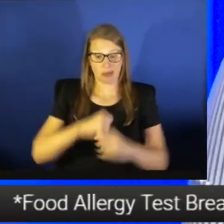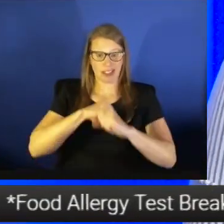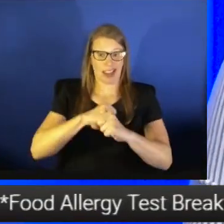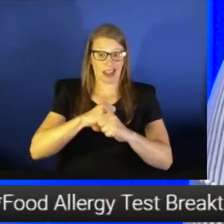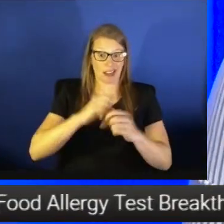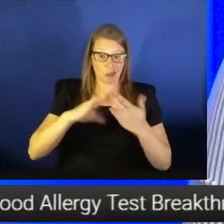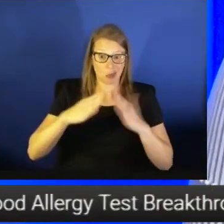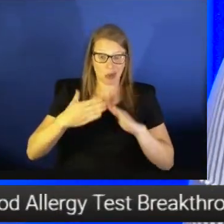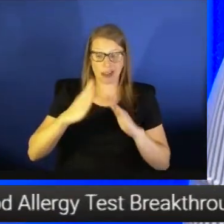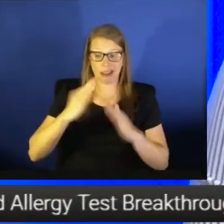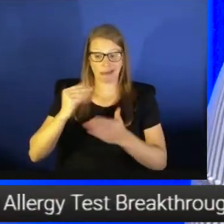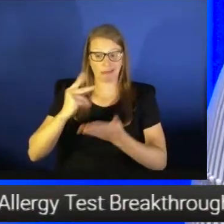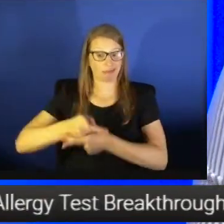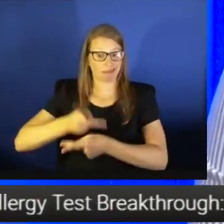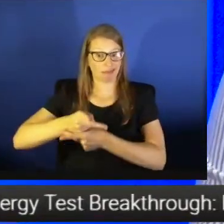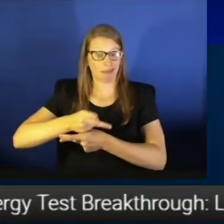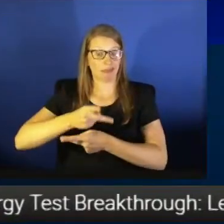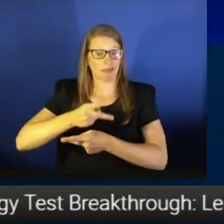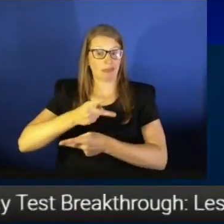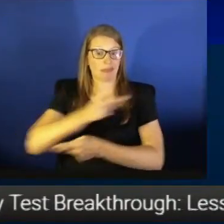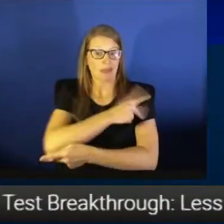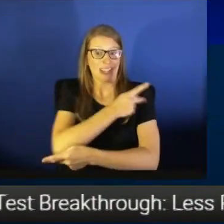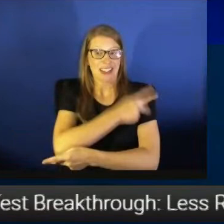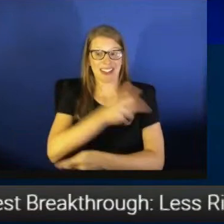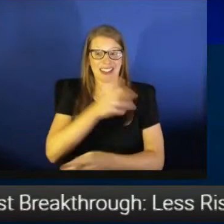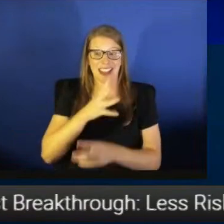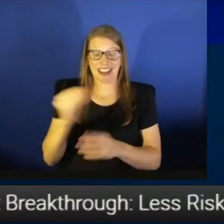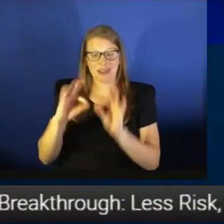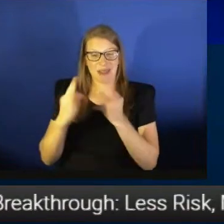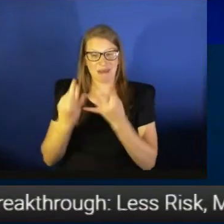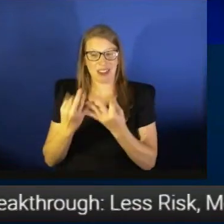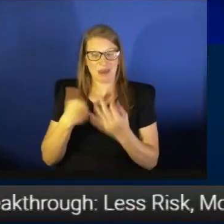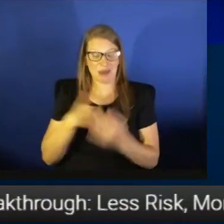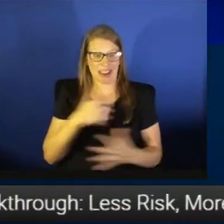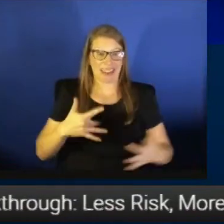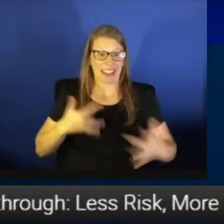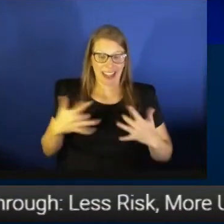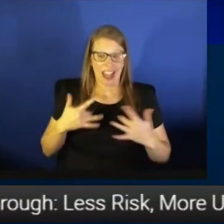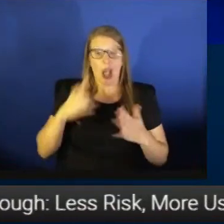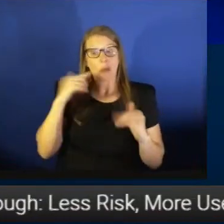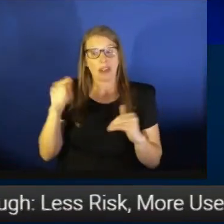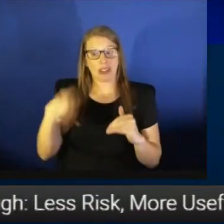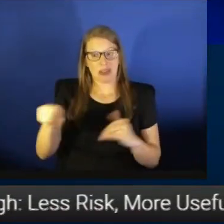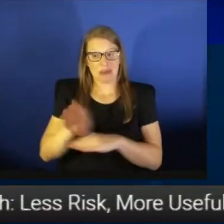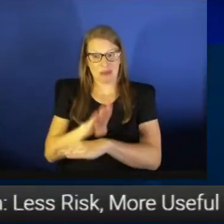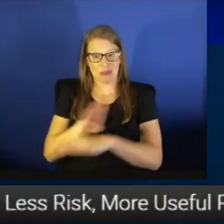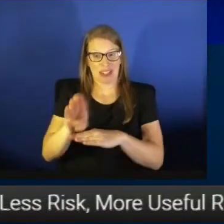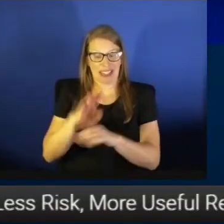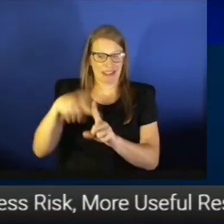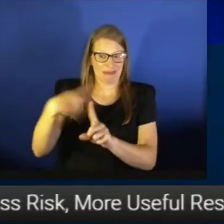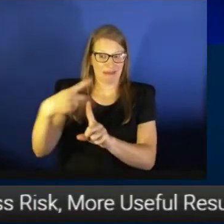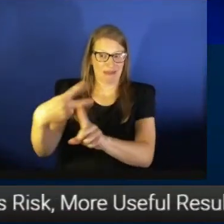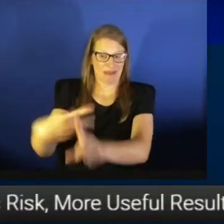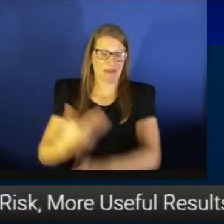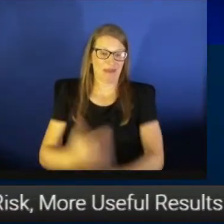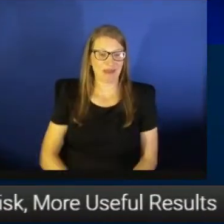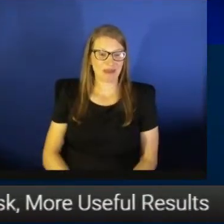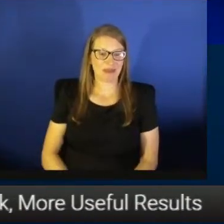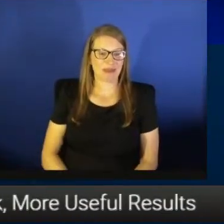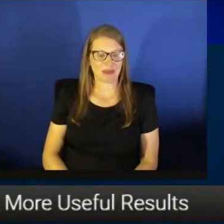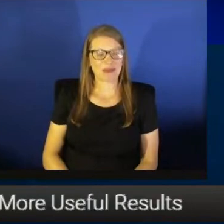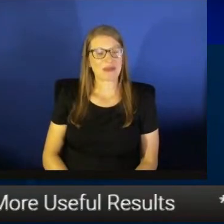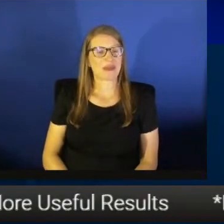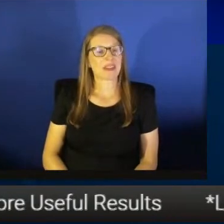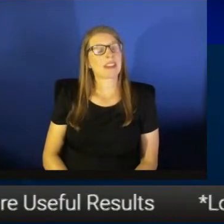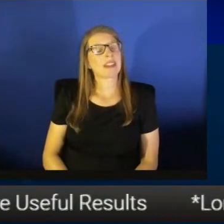So we're excited. Thank you so much. Like I said, I hope you're going to be very busy in the next coming months. Dr. Smith, what is your message?